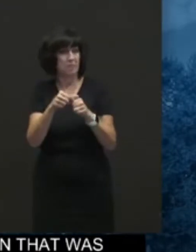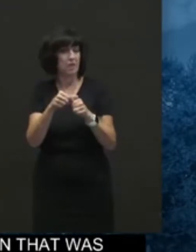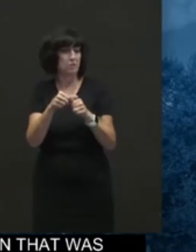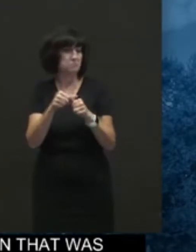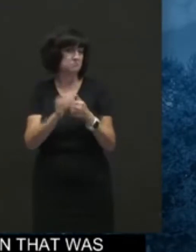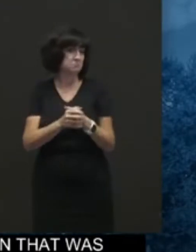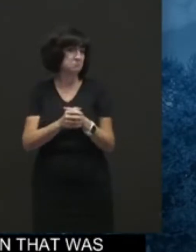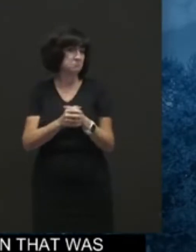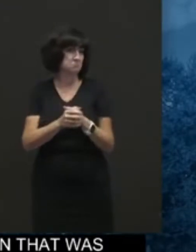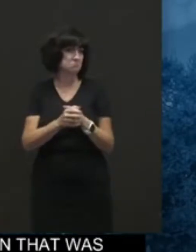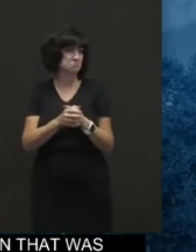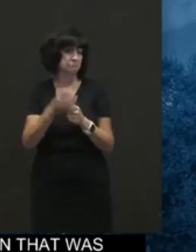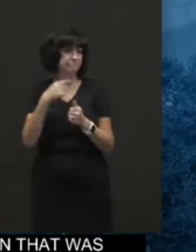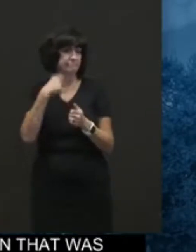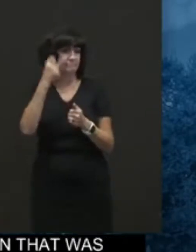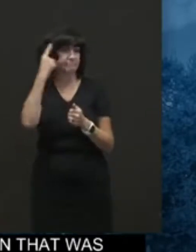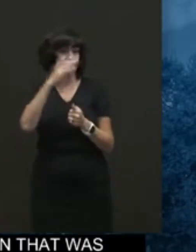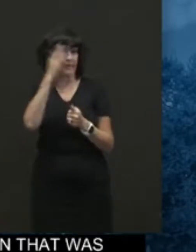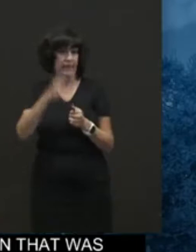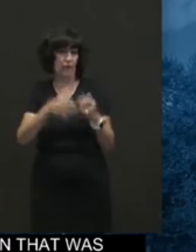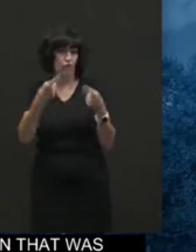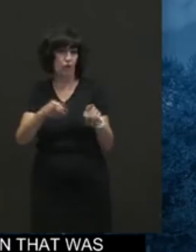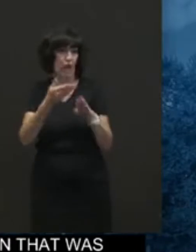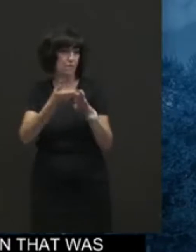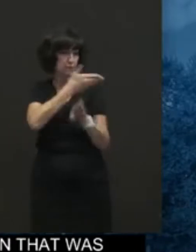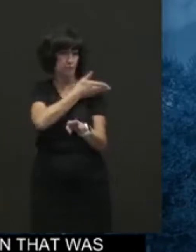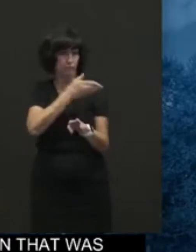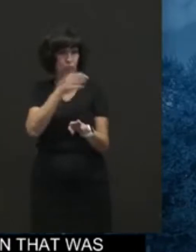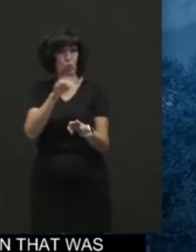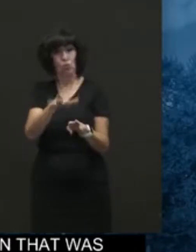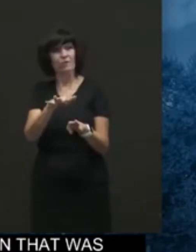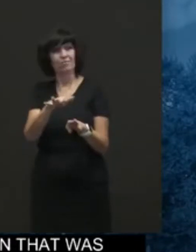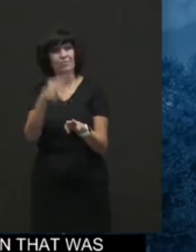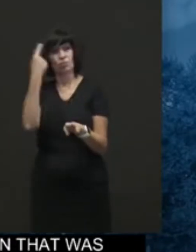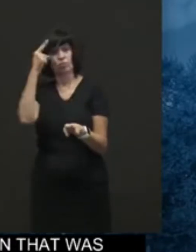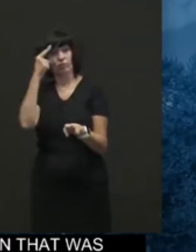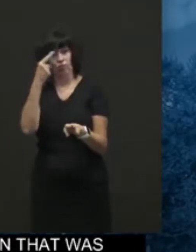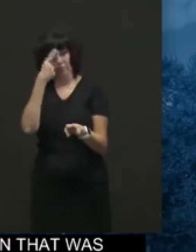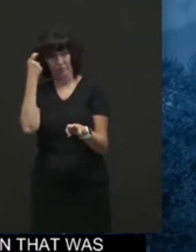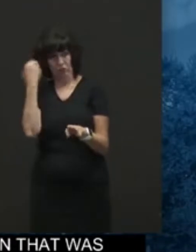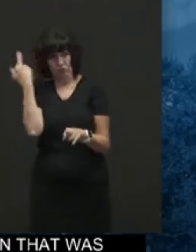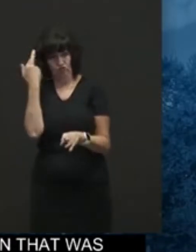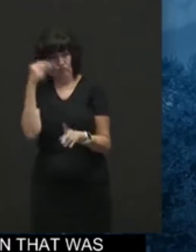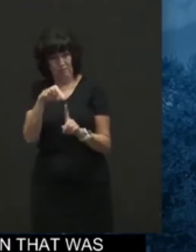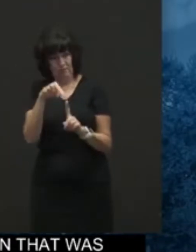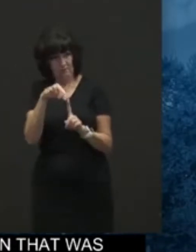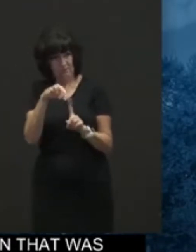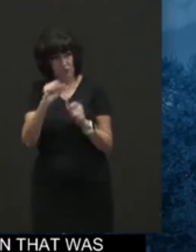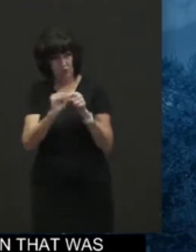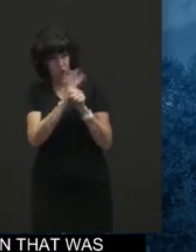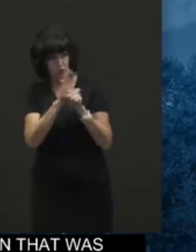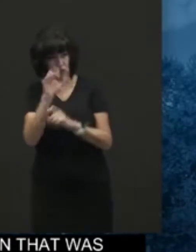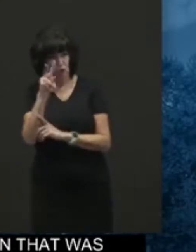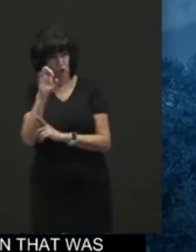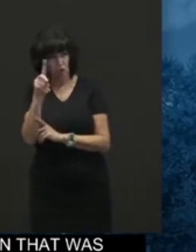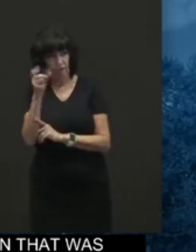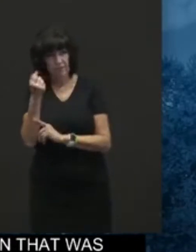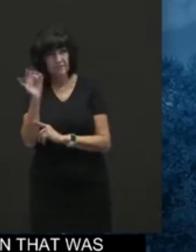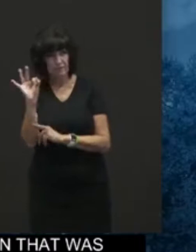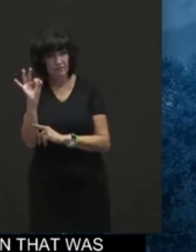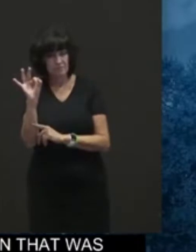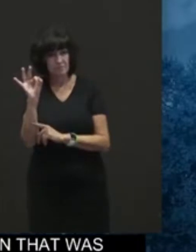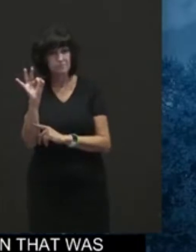a unprecedented COVID-19 pandemic. And it was passed with the intention